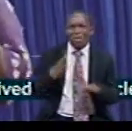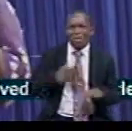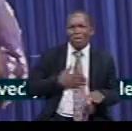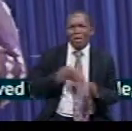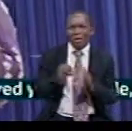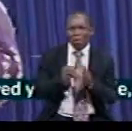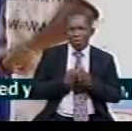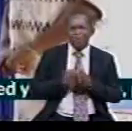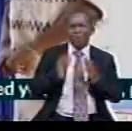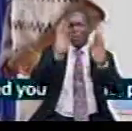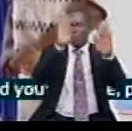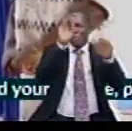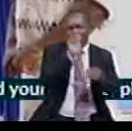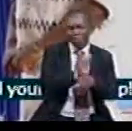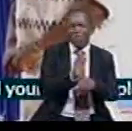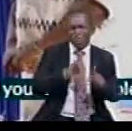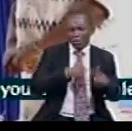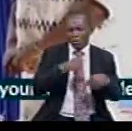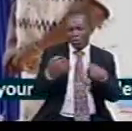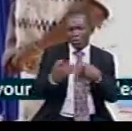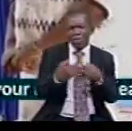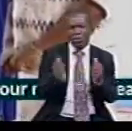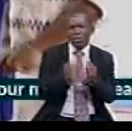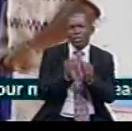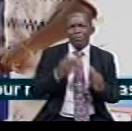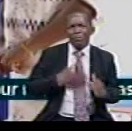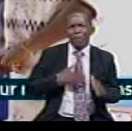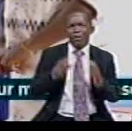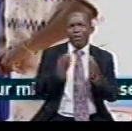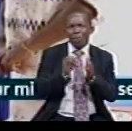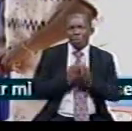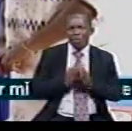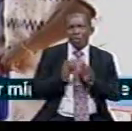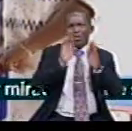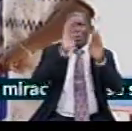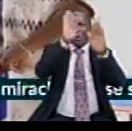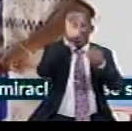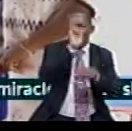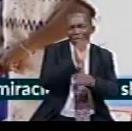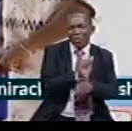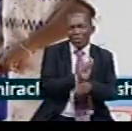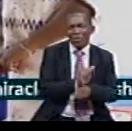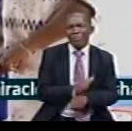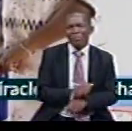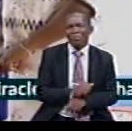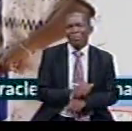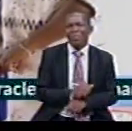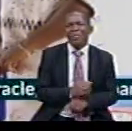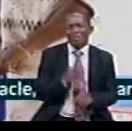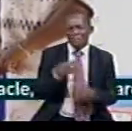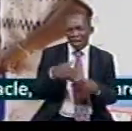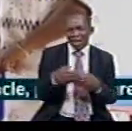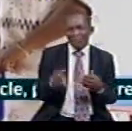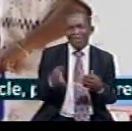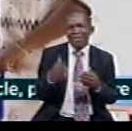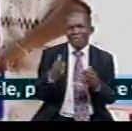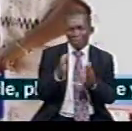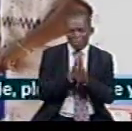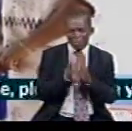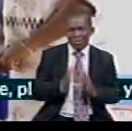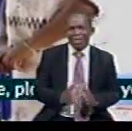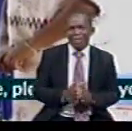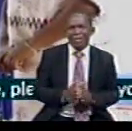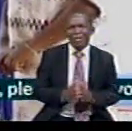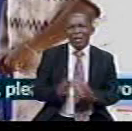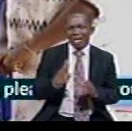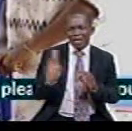Ashima without my own healing. So I've been trusting the living Jesus. In fact, when James just finished praying, I can't bend and remove this thing